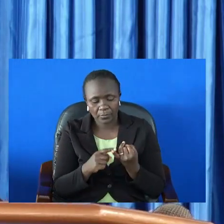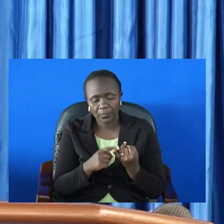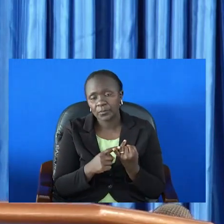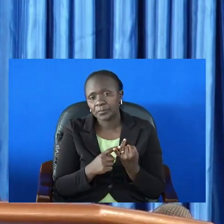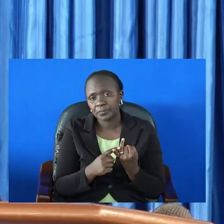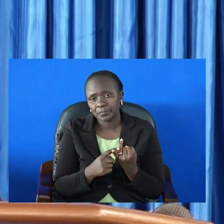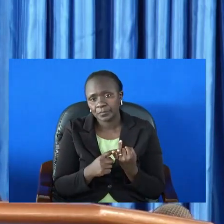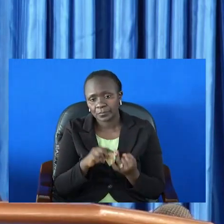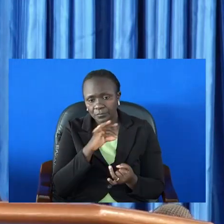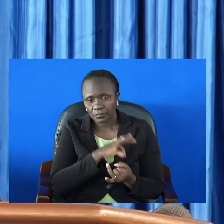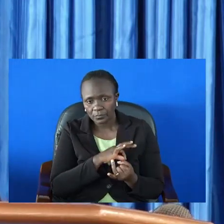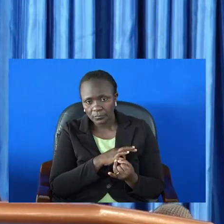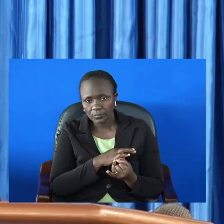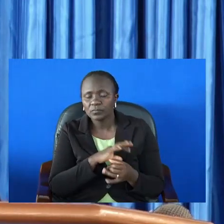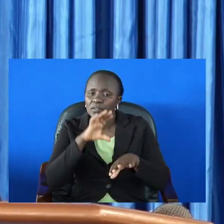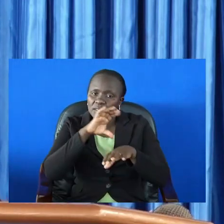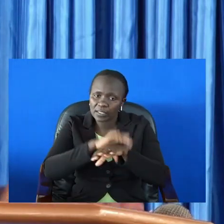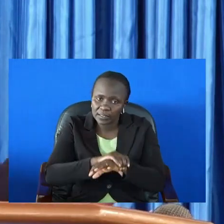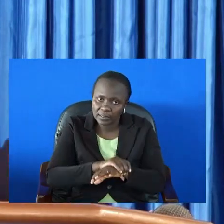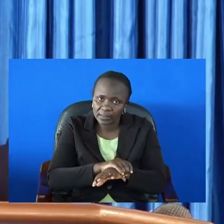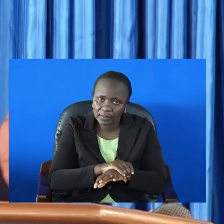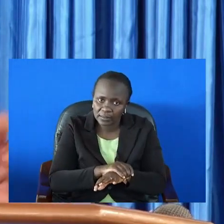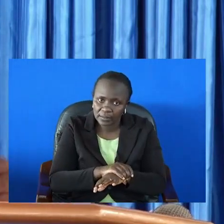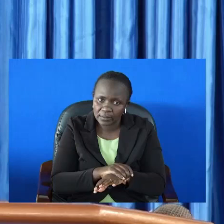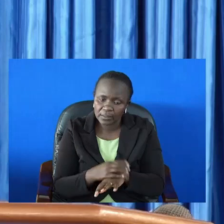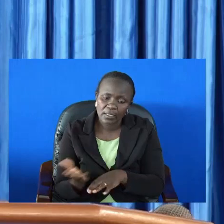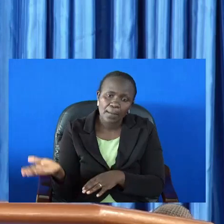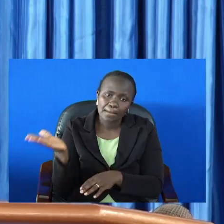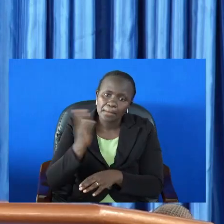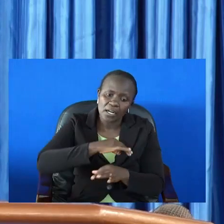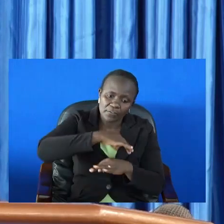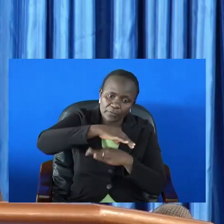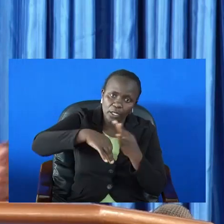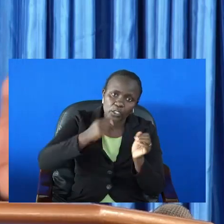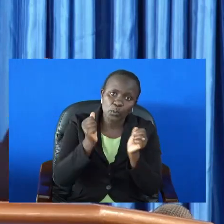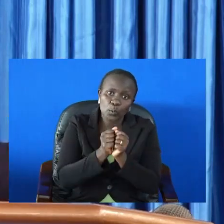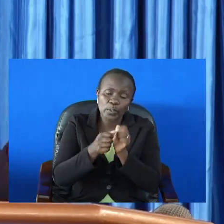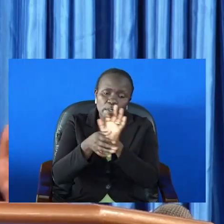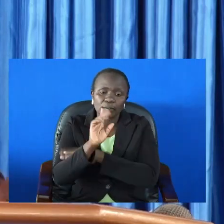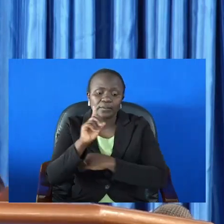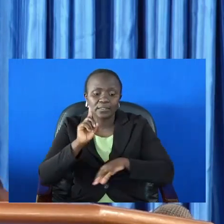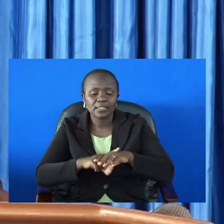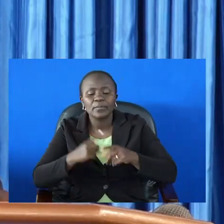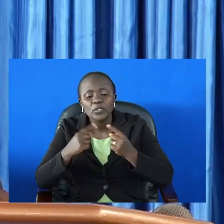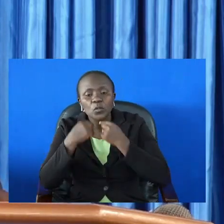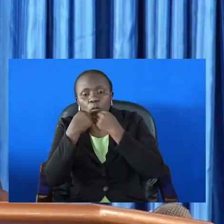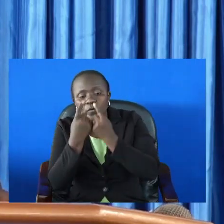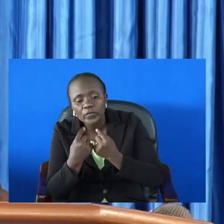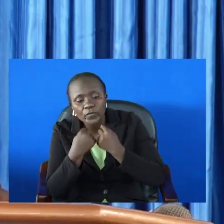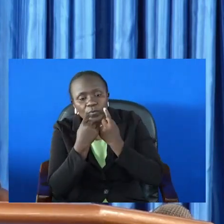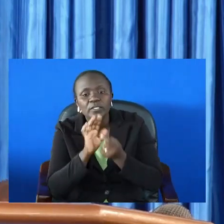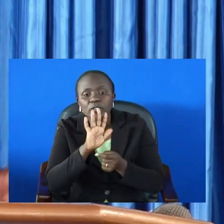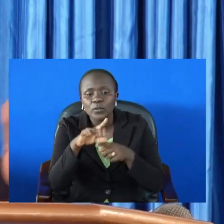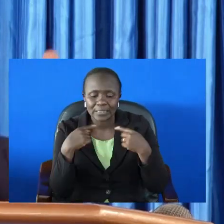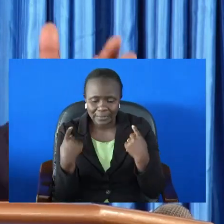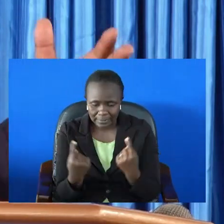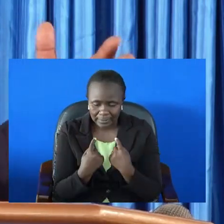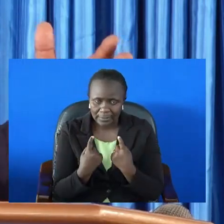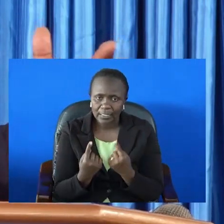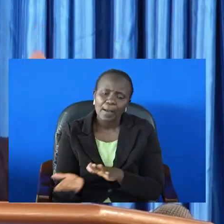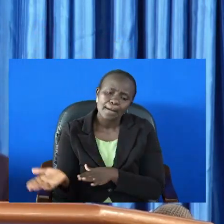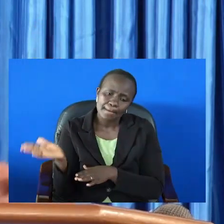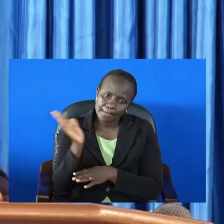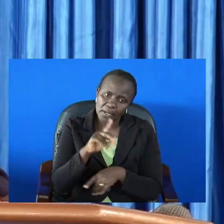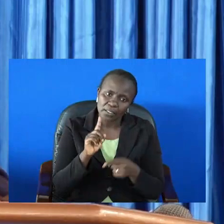benefits that we get is restored fellowship with God. When you repent, you get